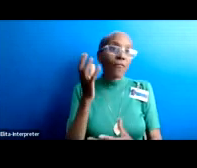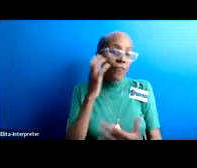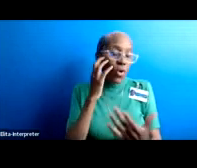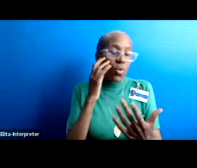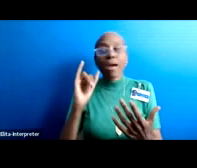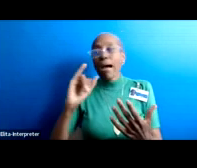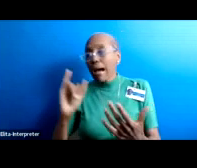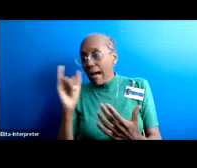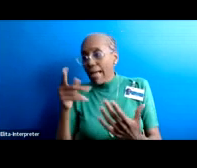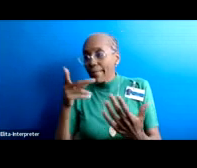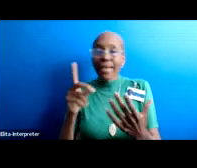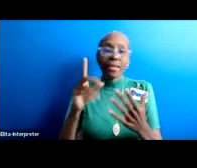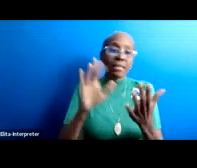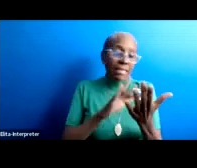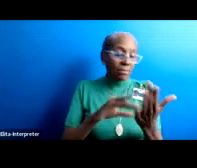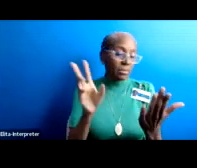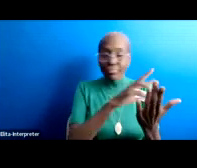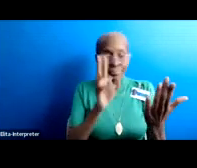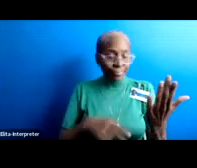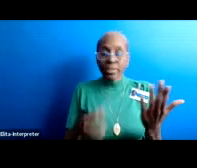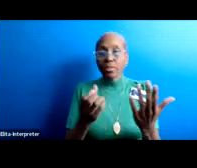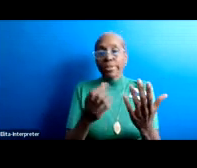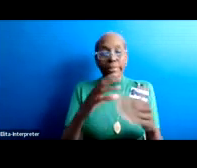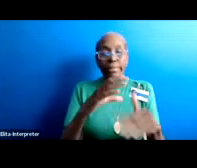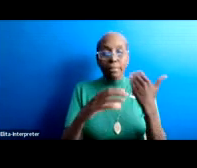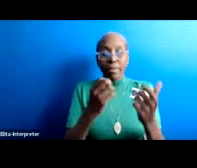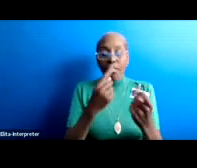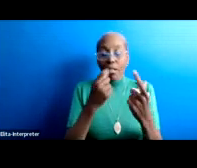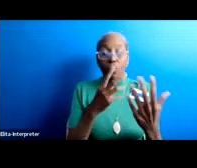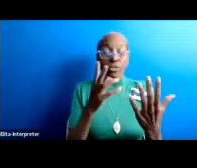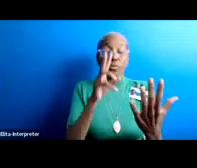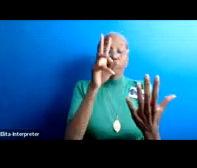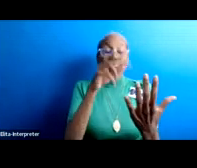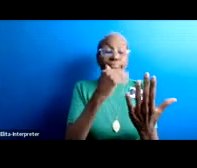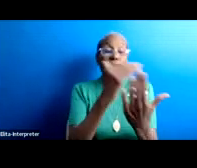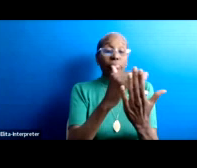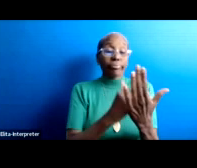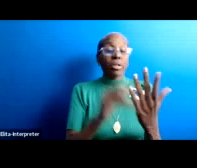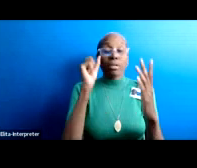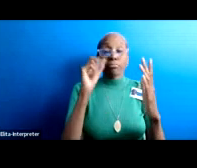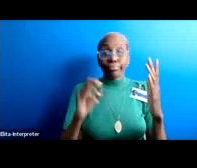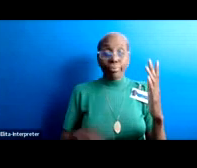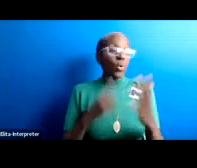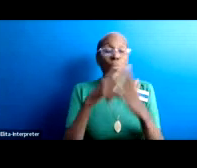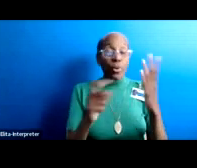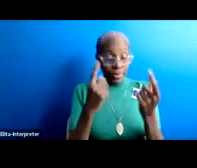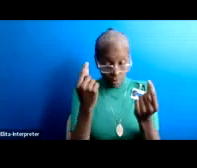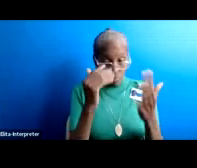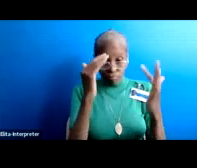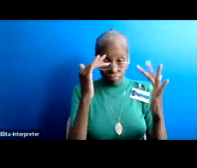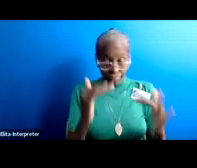our iPads, tablets, we're getting emails, and we really just want that ordered list. Boom, boom, boom. What do I need to do?